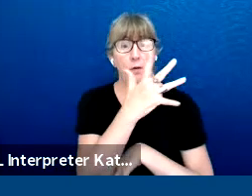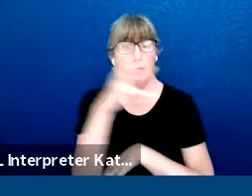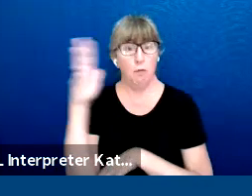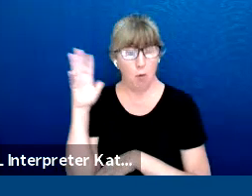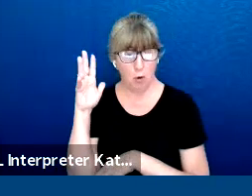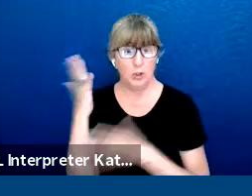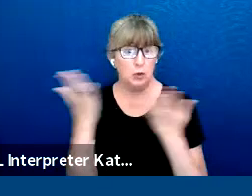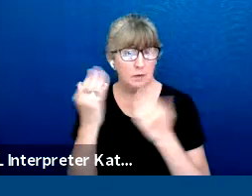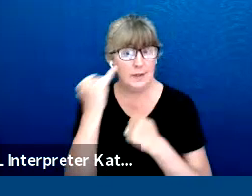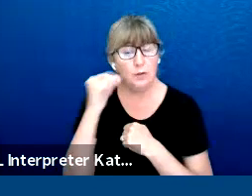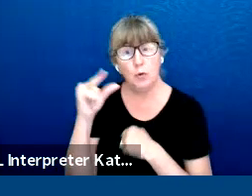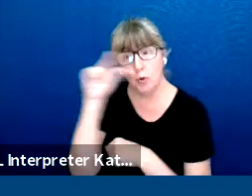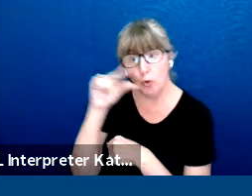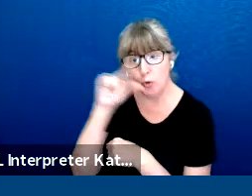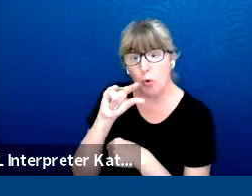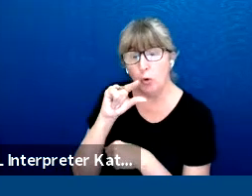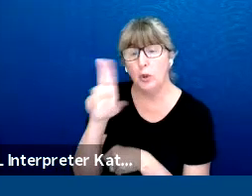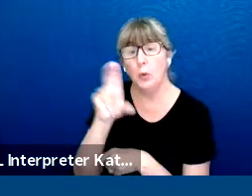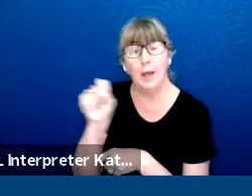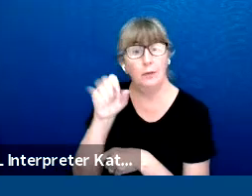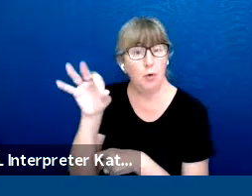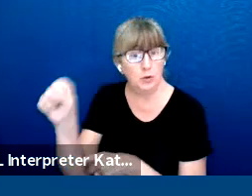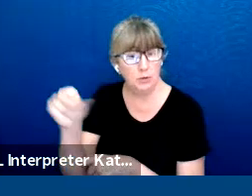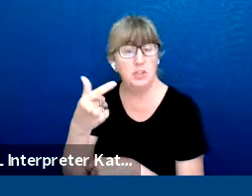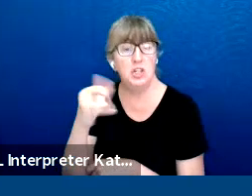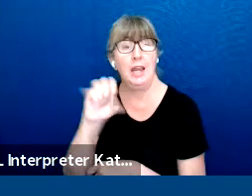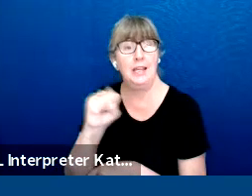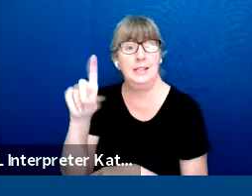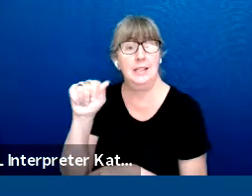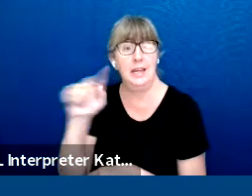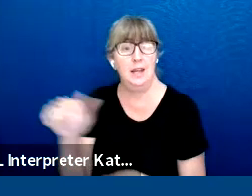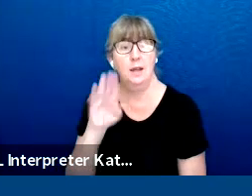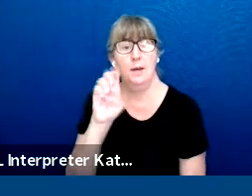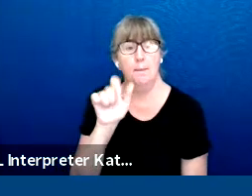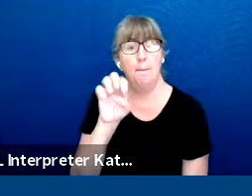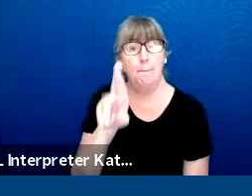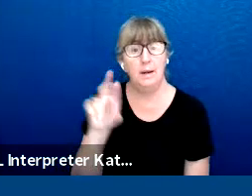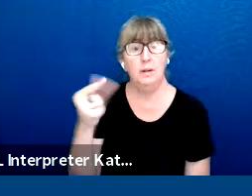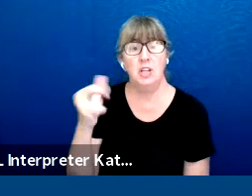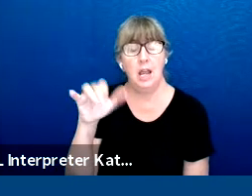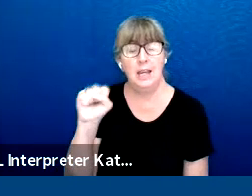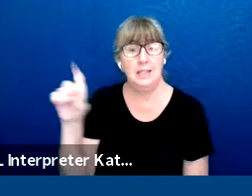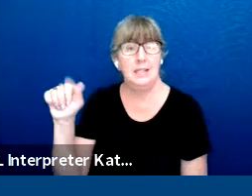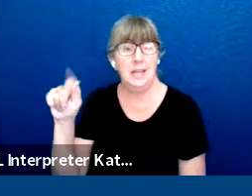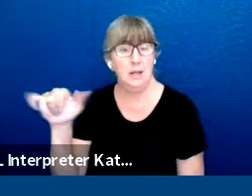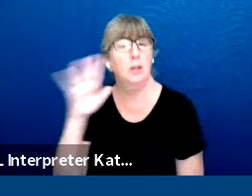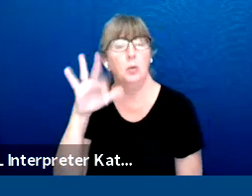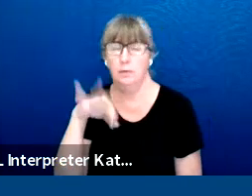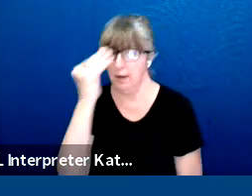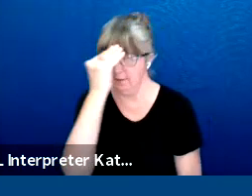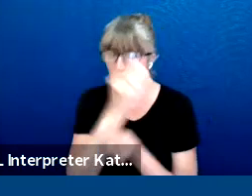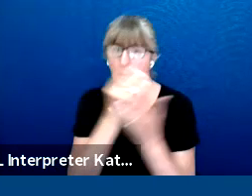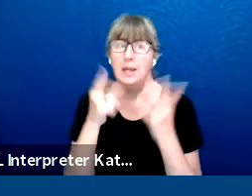the U.S. Forest Service GIS data, Bear GIS data, you should be able to find